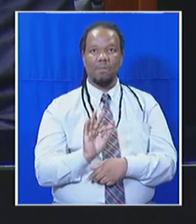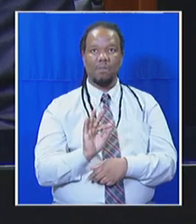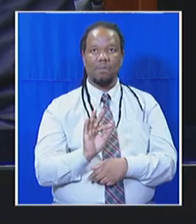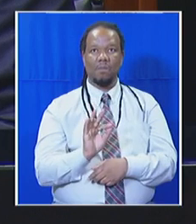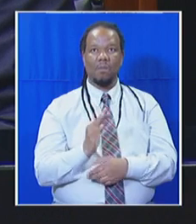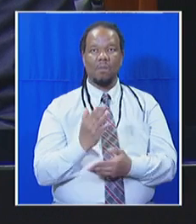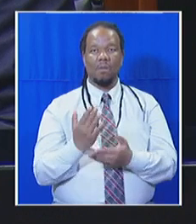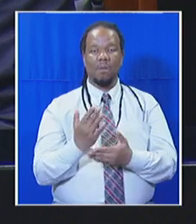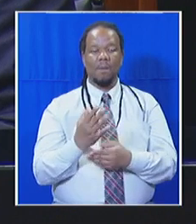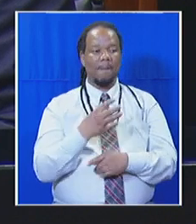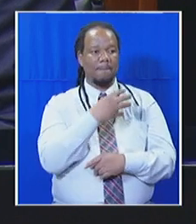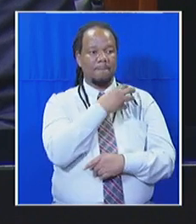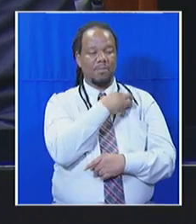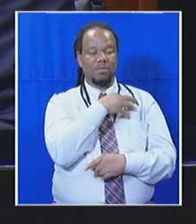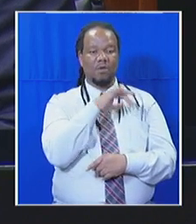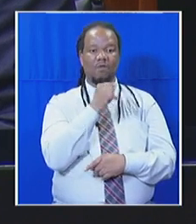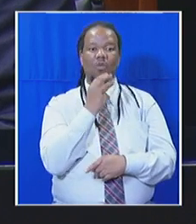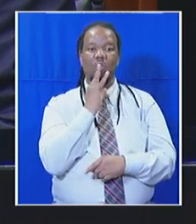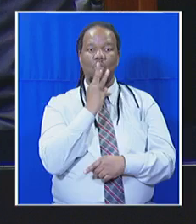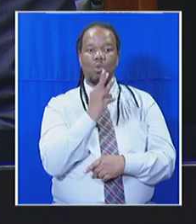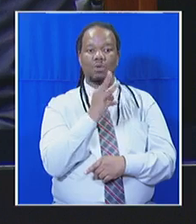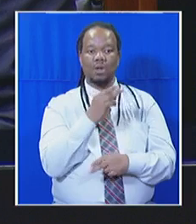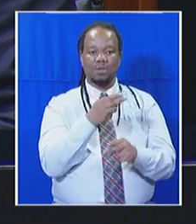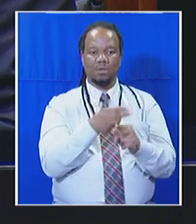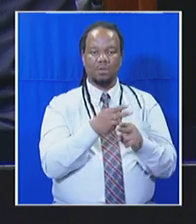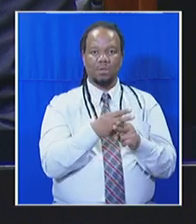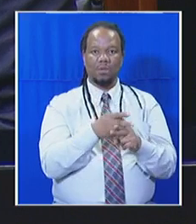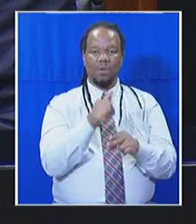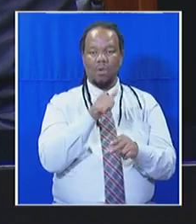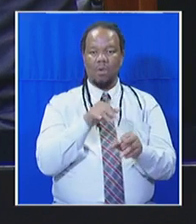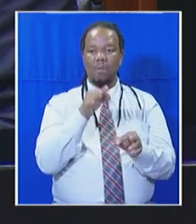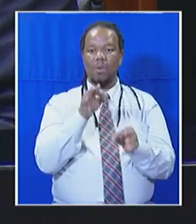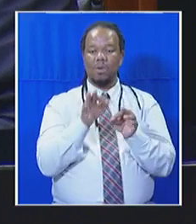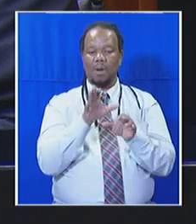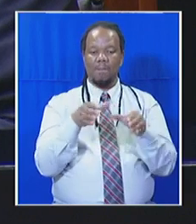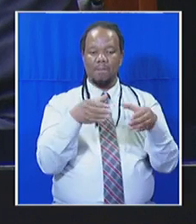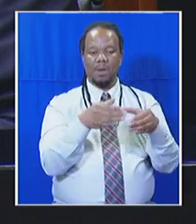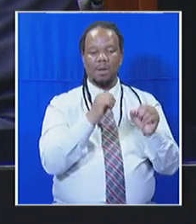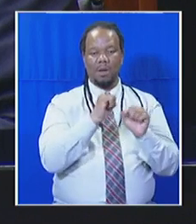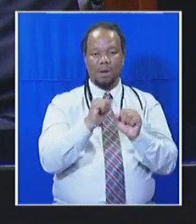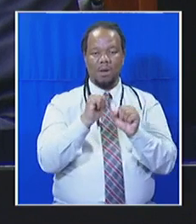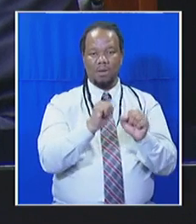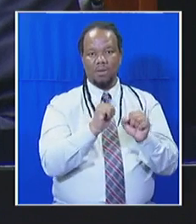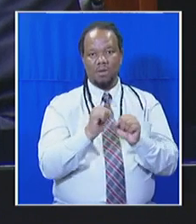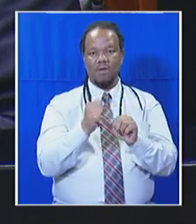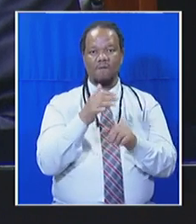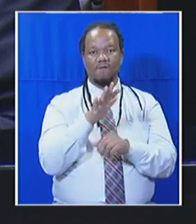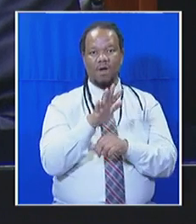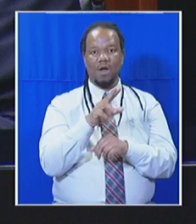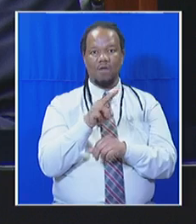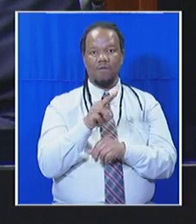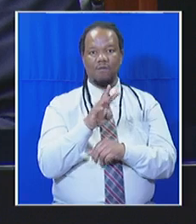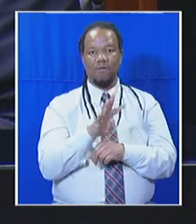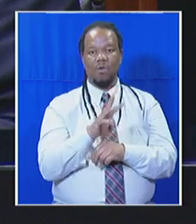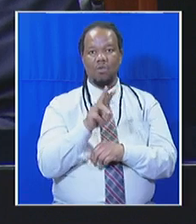by the Minister of Water and Sanitation that there has been agreement amongst political parties that questions 542 to the Minister